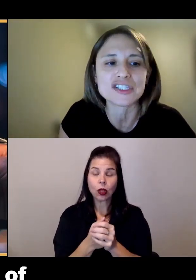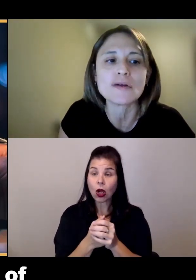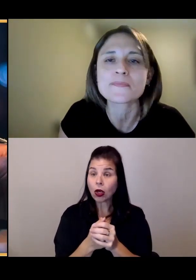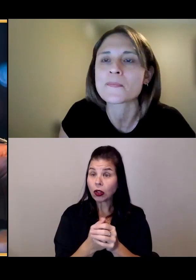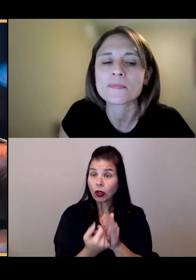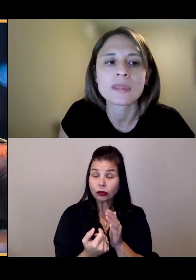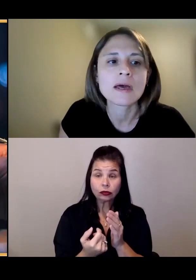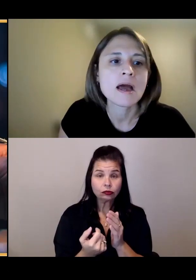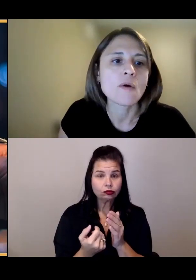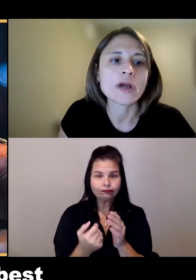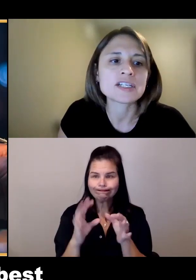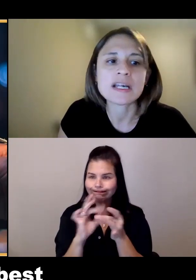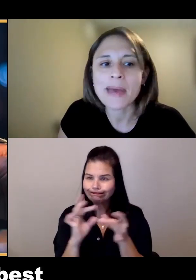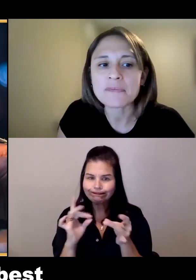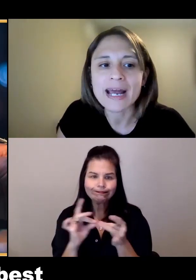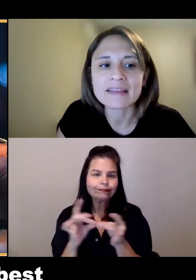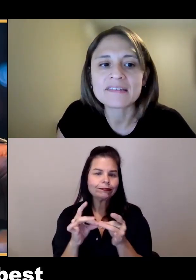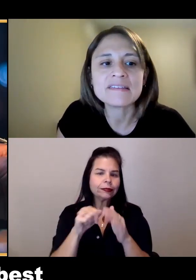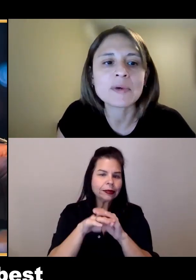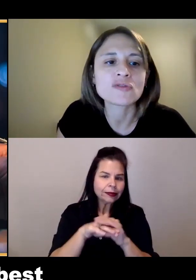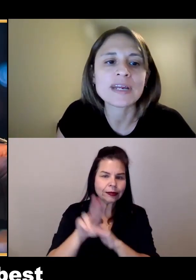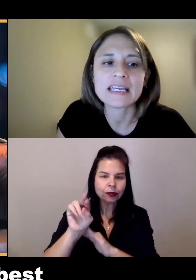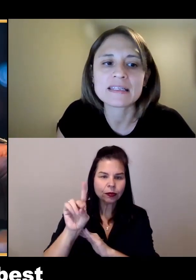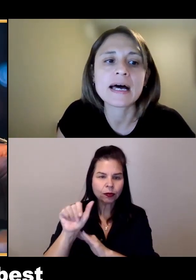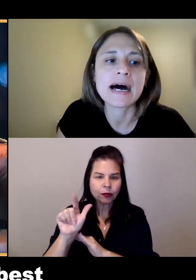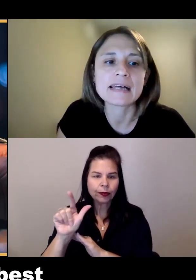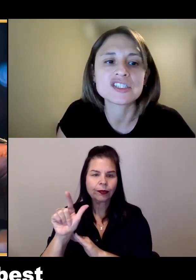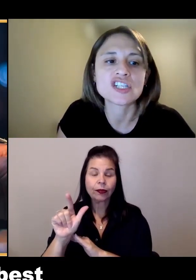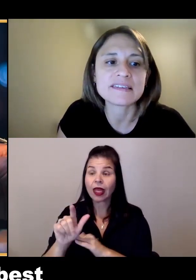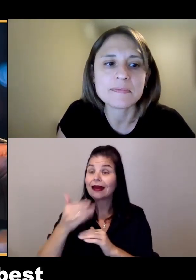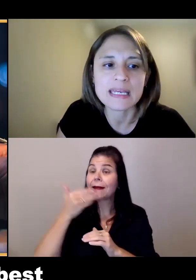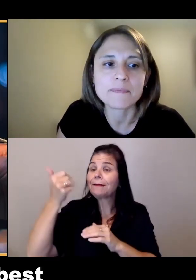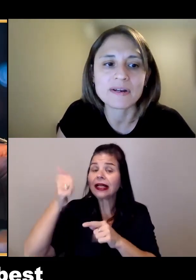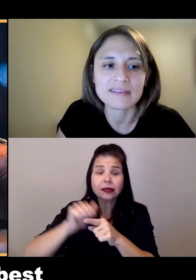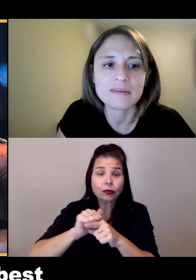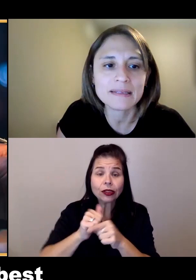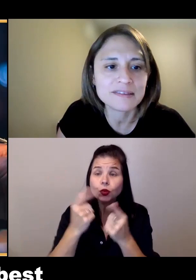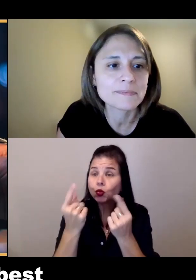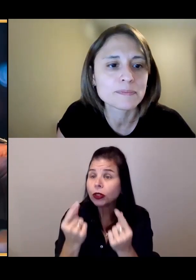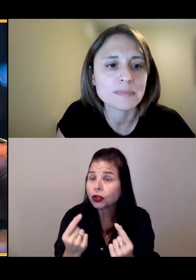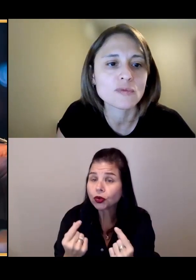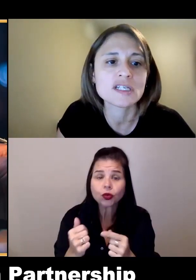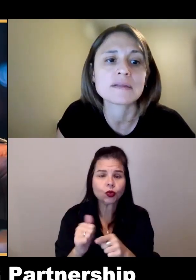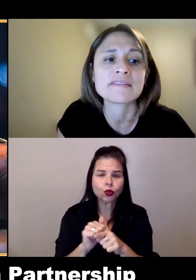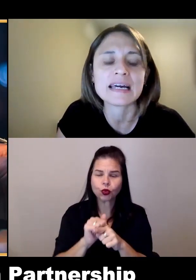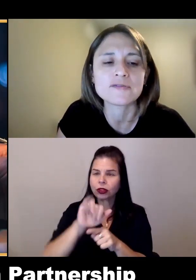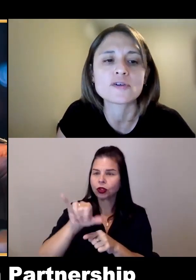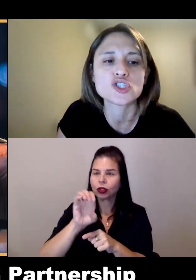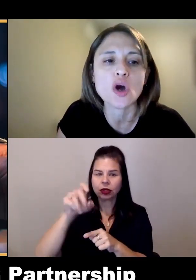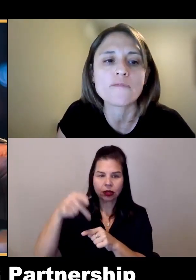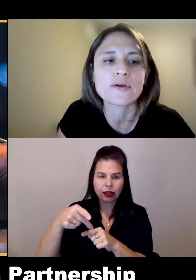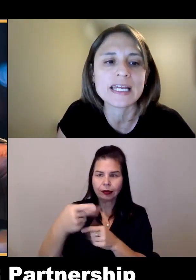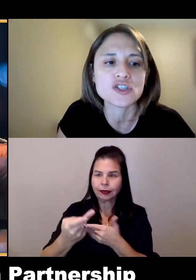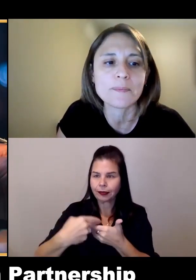learning in action. We're gonna share best practices about training JCP participants, which it stands